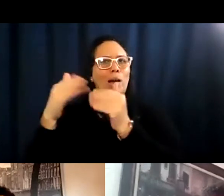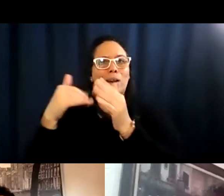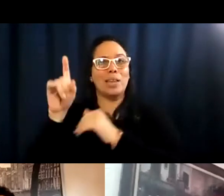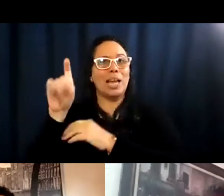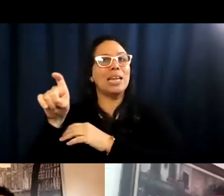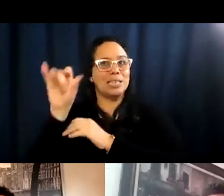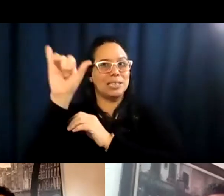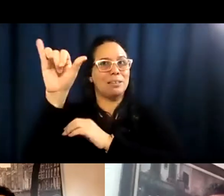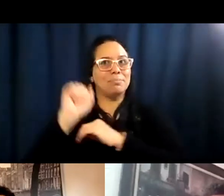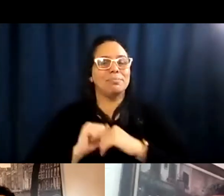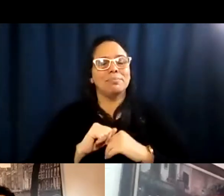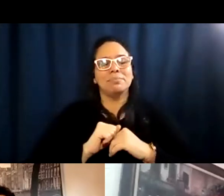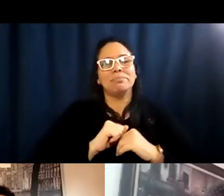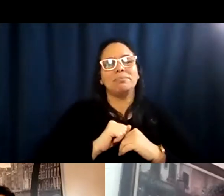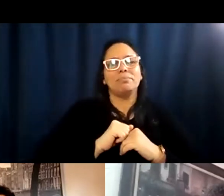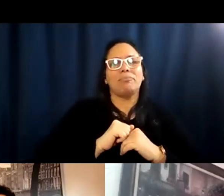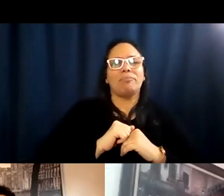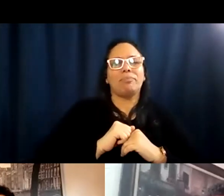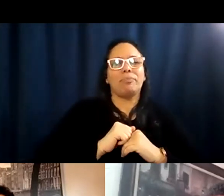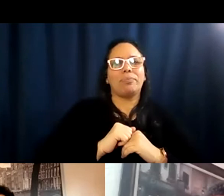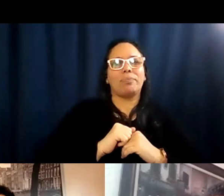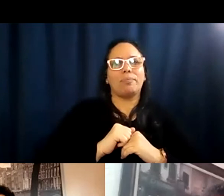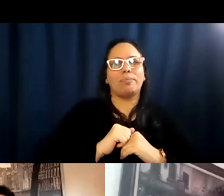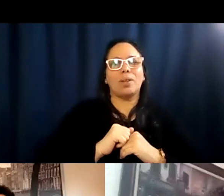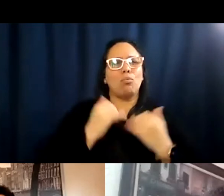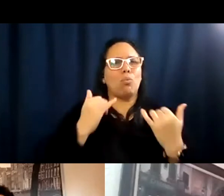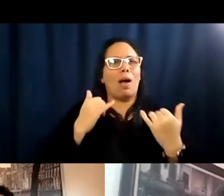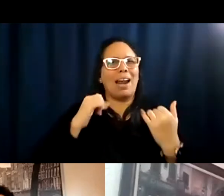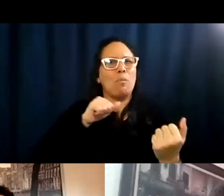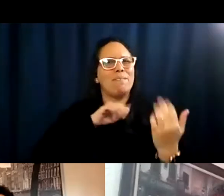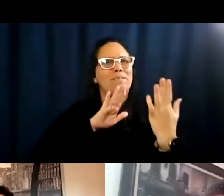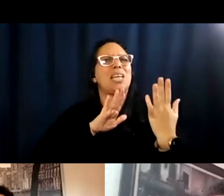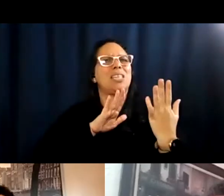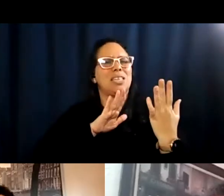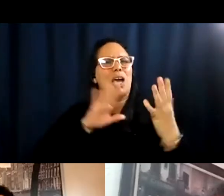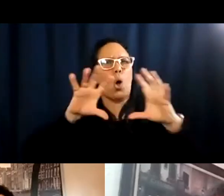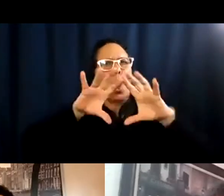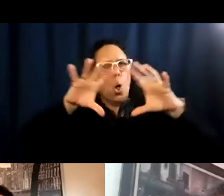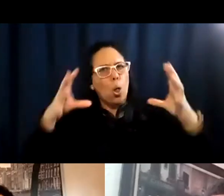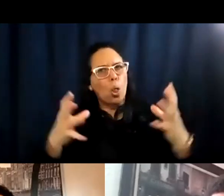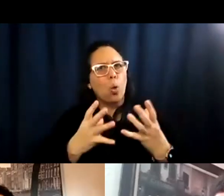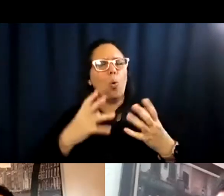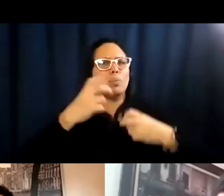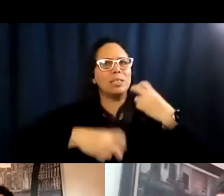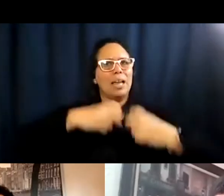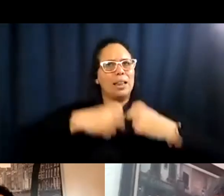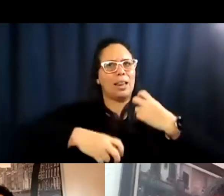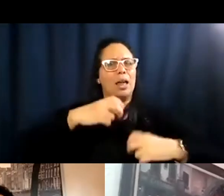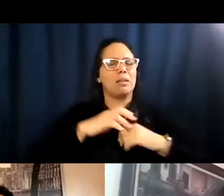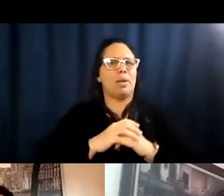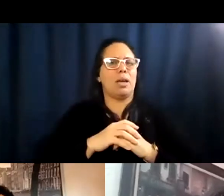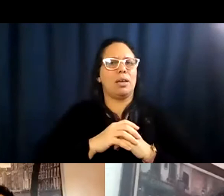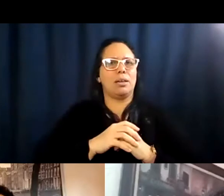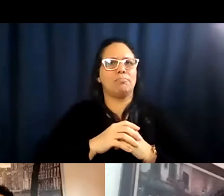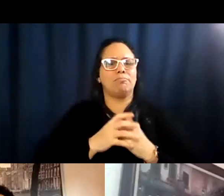facing is like a global dilemma as to how we'll proceed. Are we gonna proceed with this